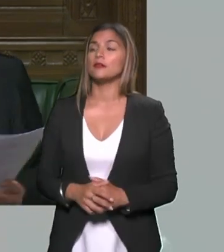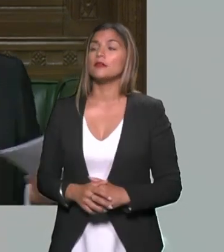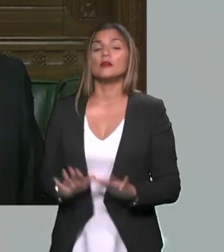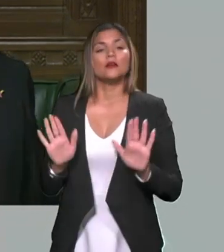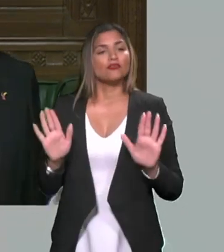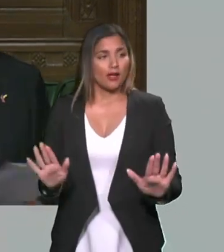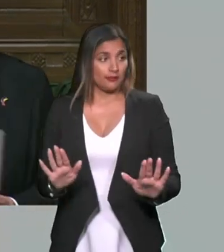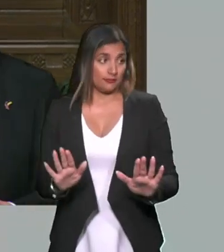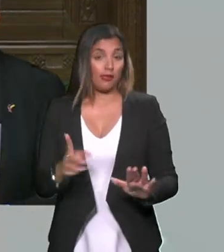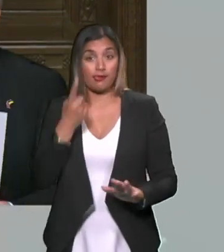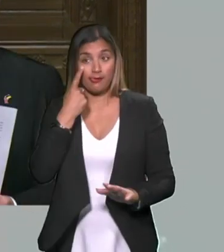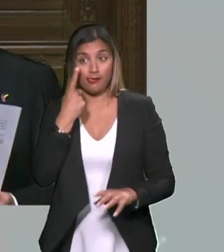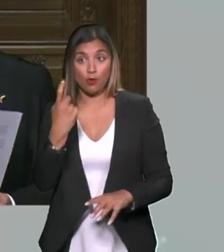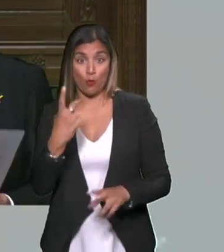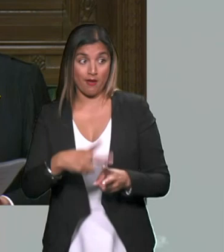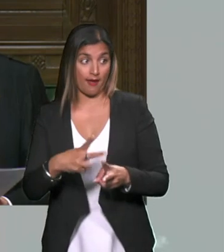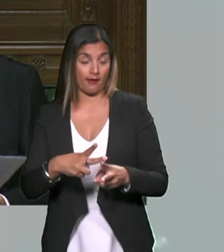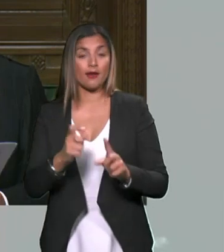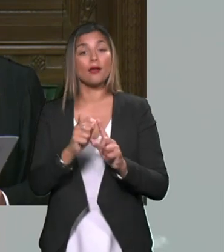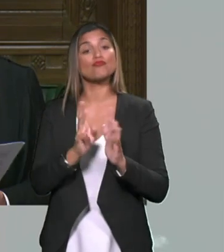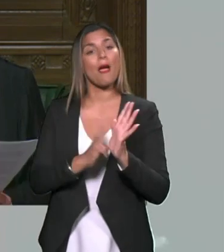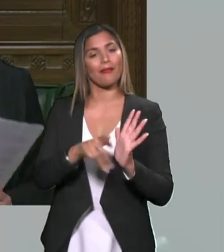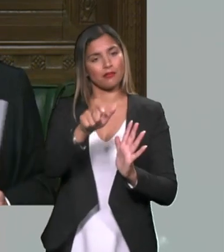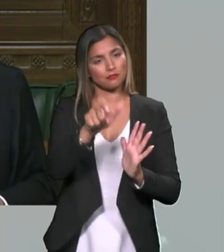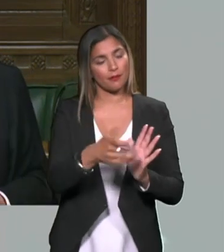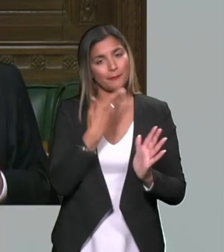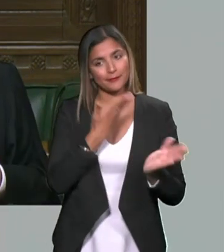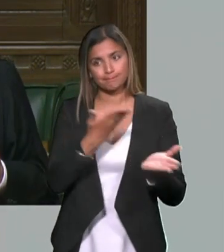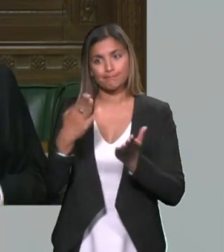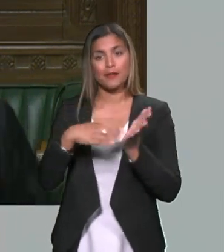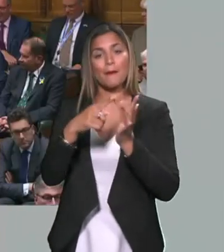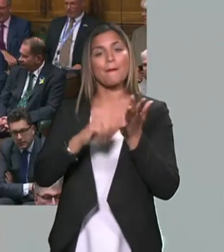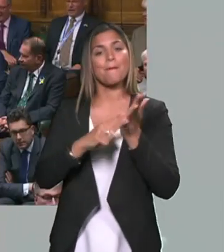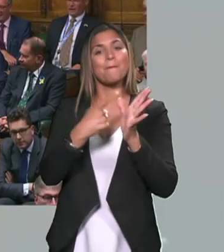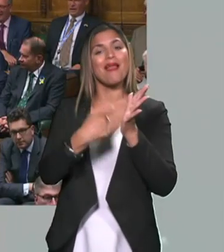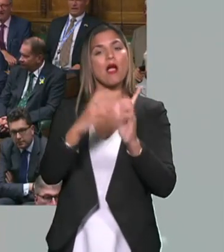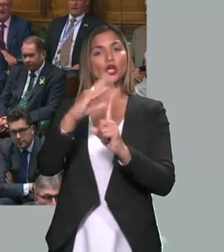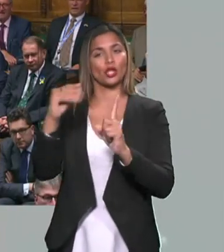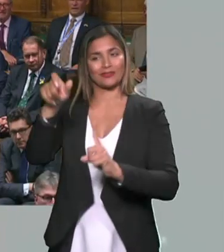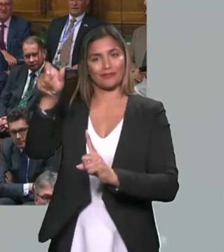Right, we'll try again after that. Prime Minister, we'll now go to Robin Miller.